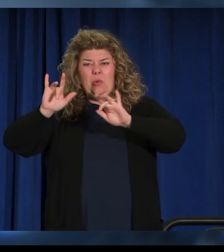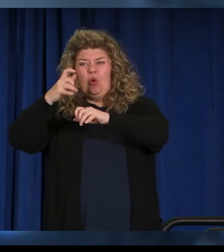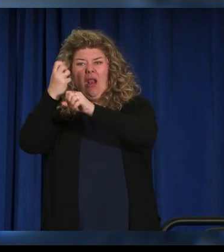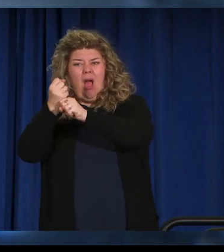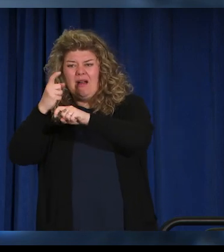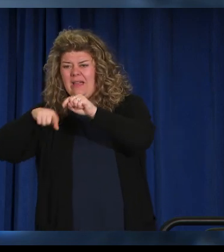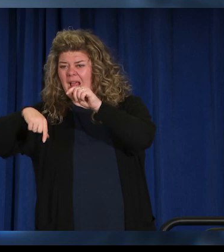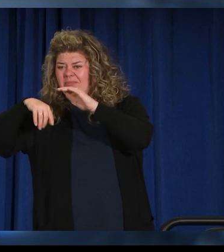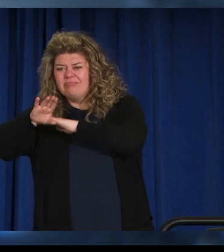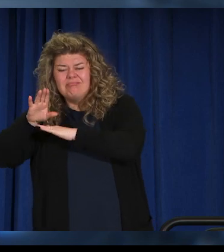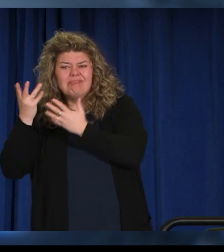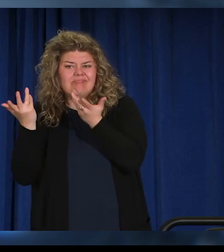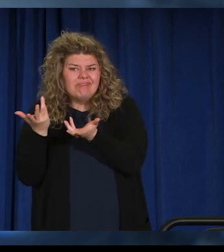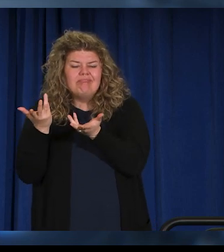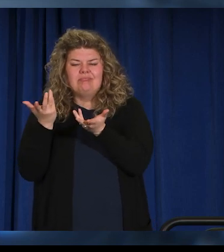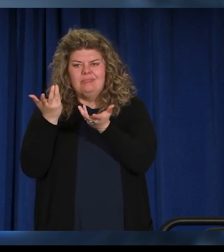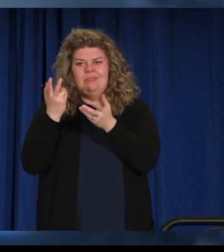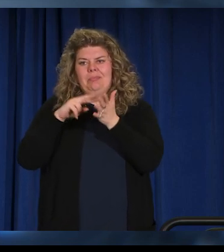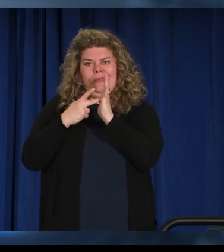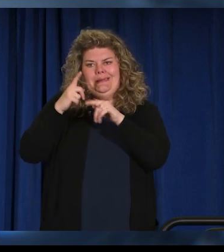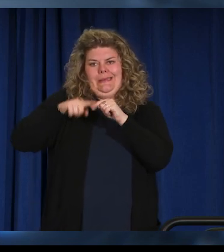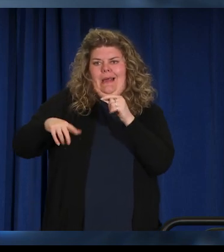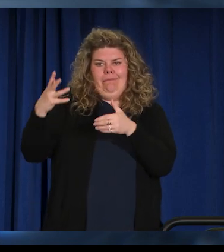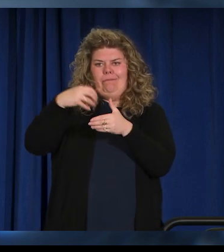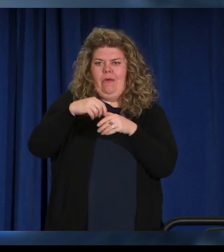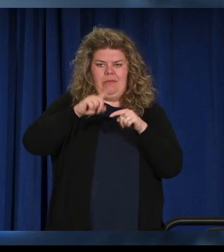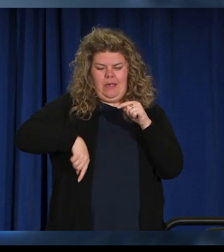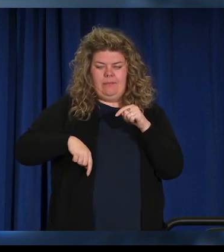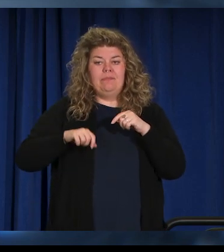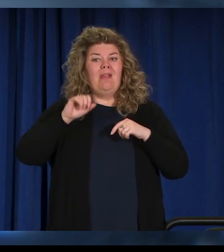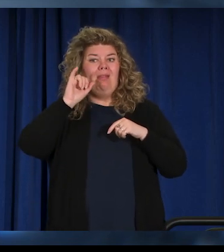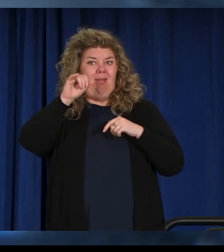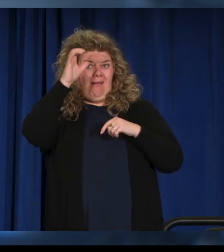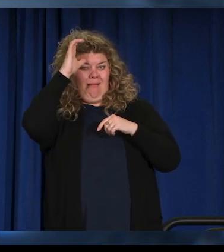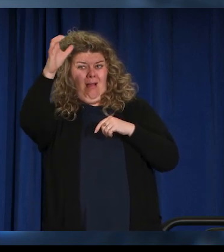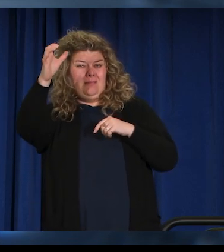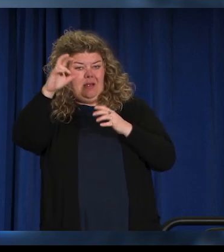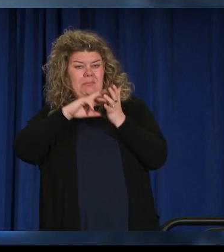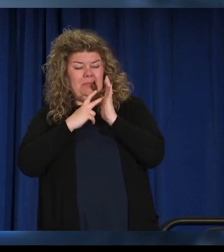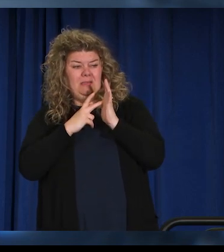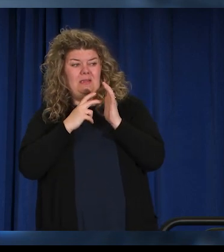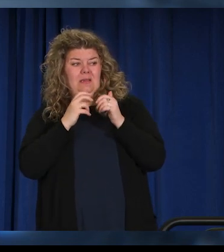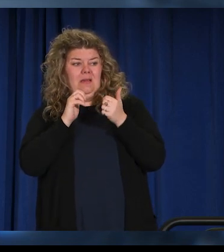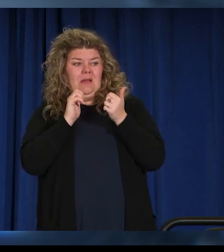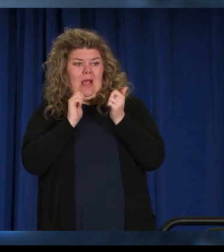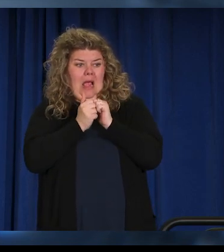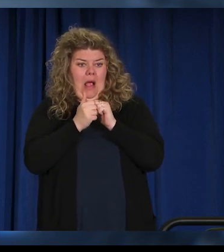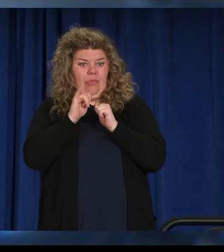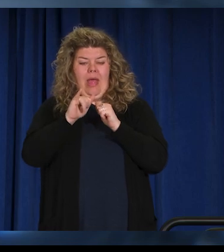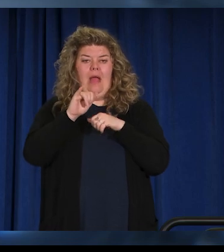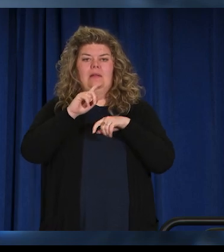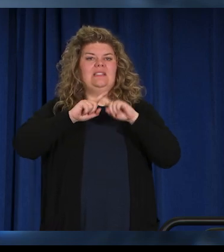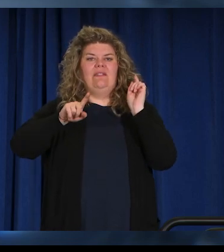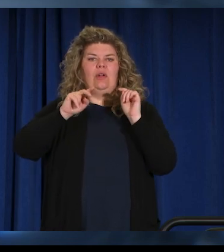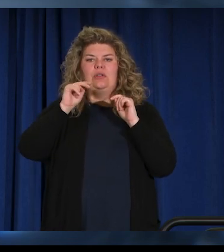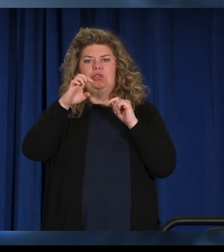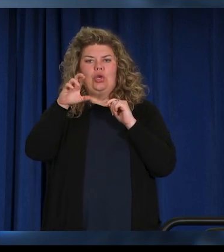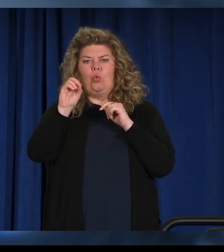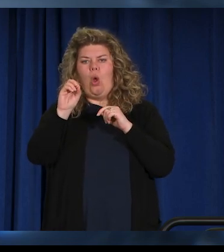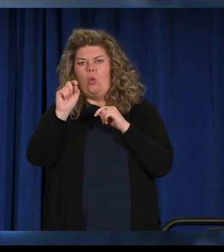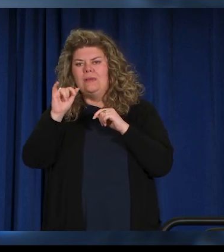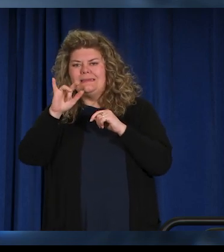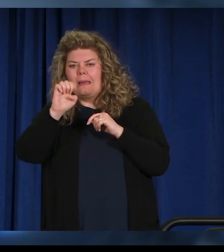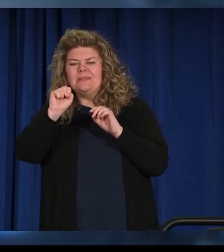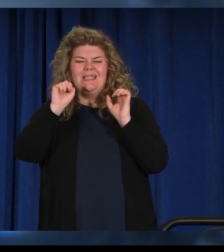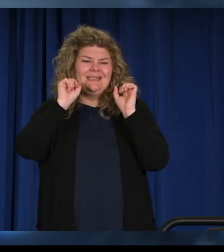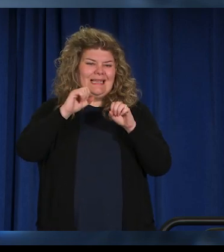or disable them from participating. This concept helps explain the many ways in which various neurotypes can